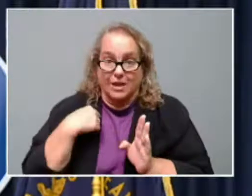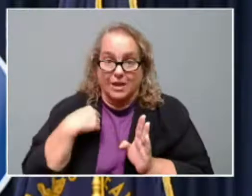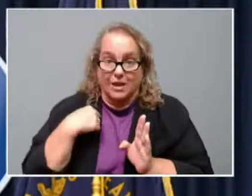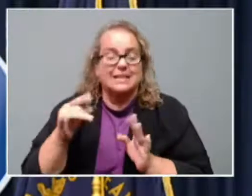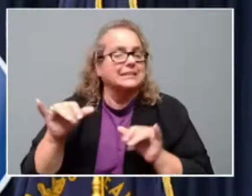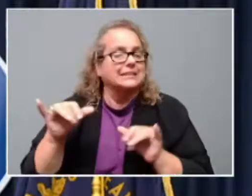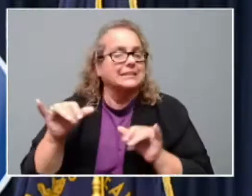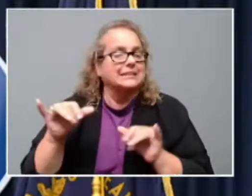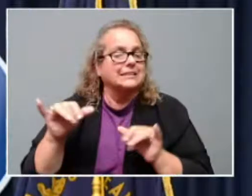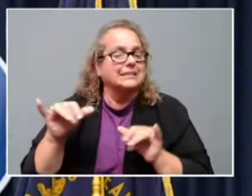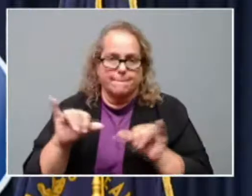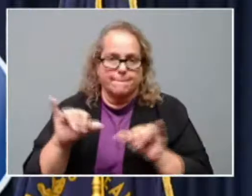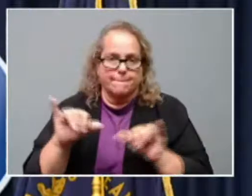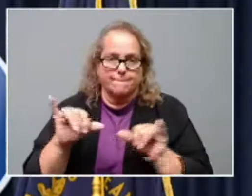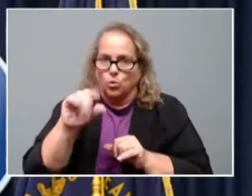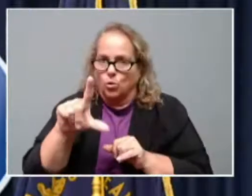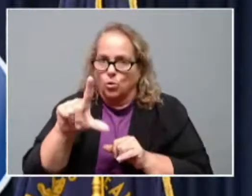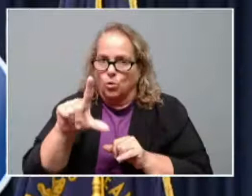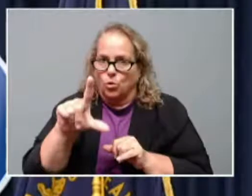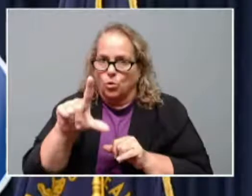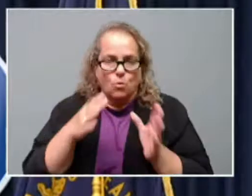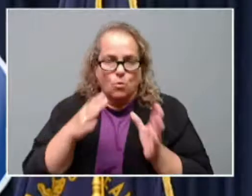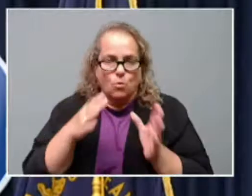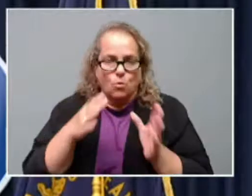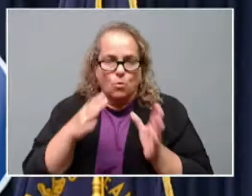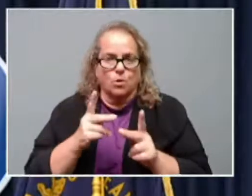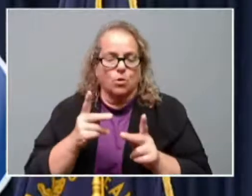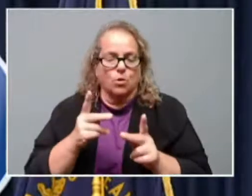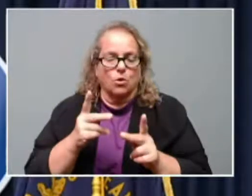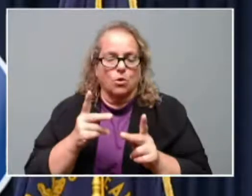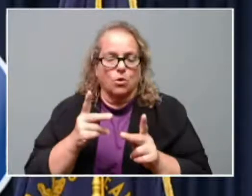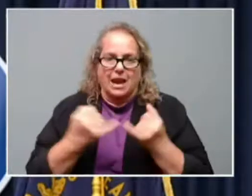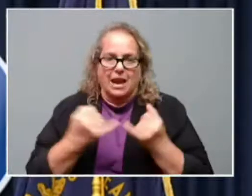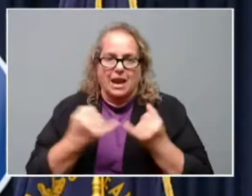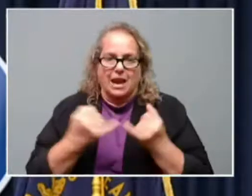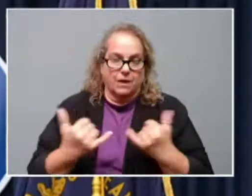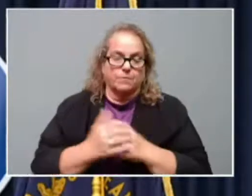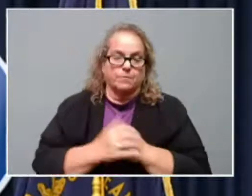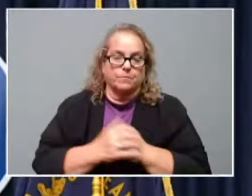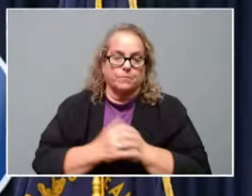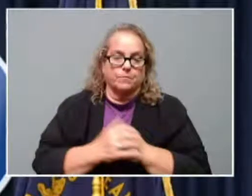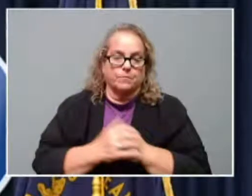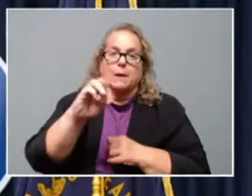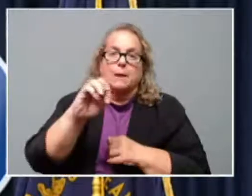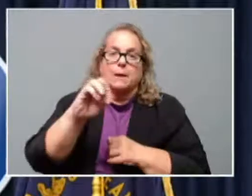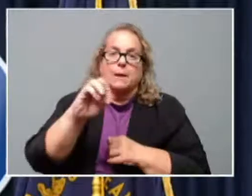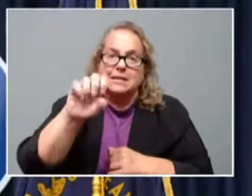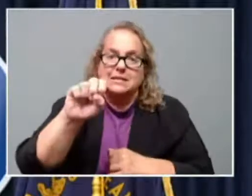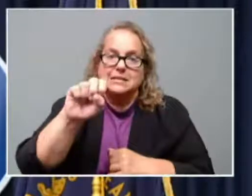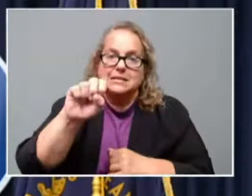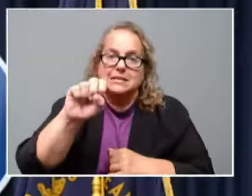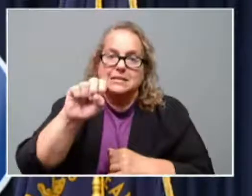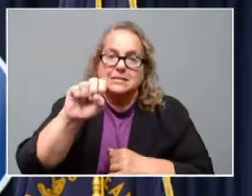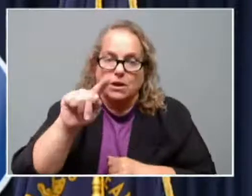same tool, same way people are getting online right now. Melissa Patrick.